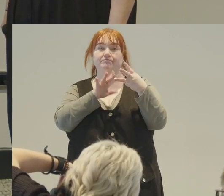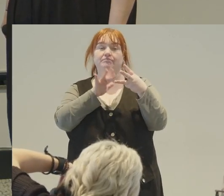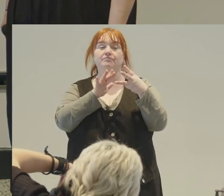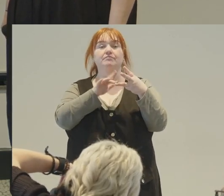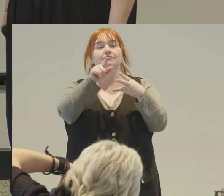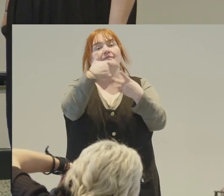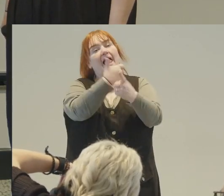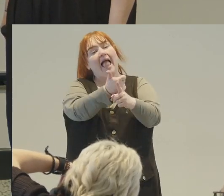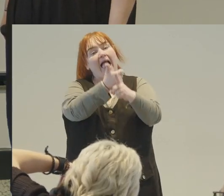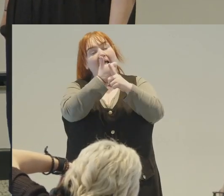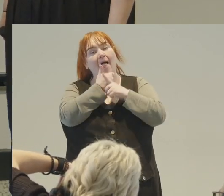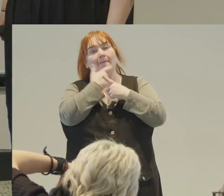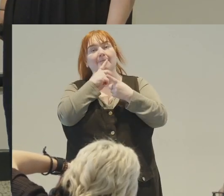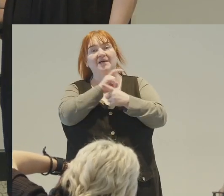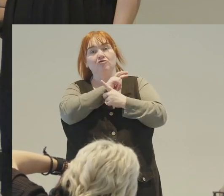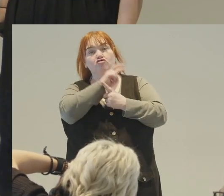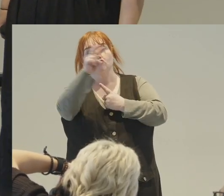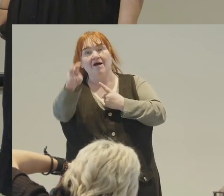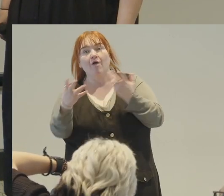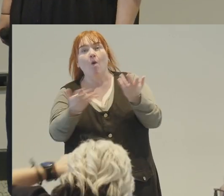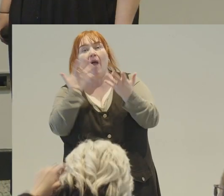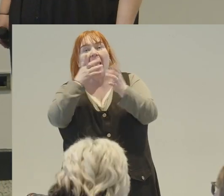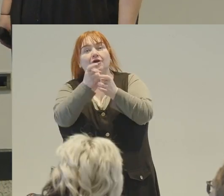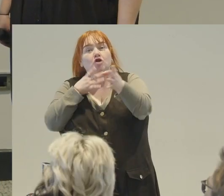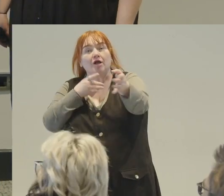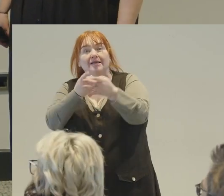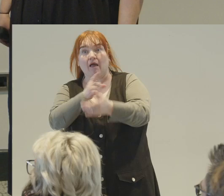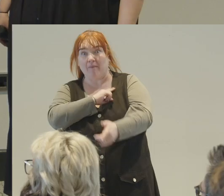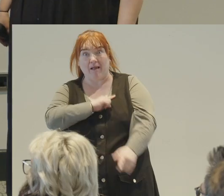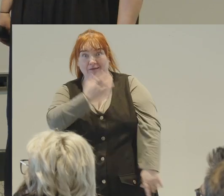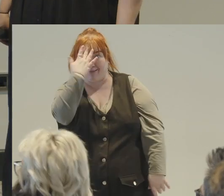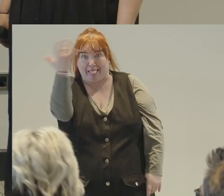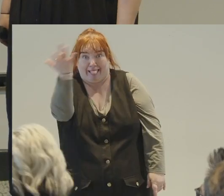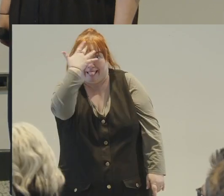to get to Nottingham because I didn't have a clue where it was.